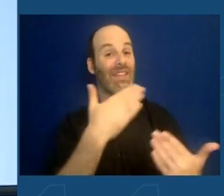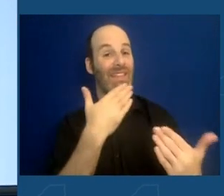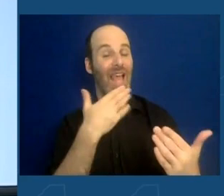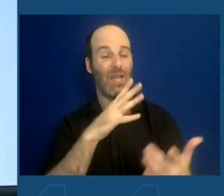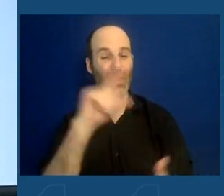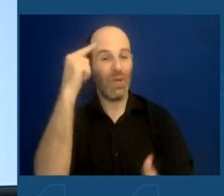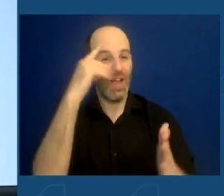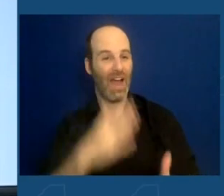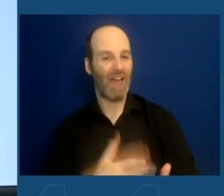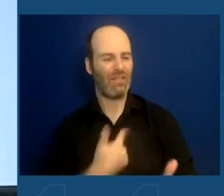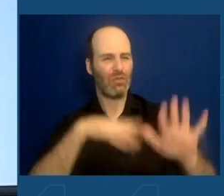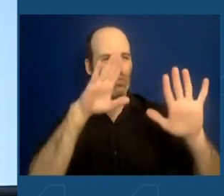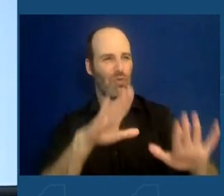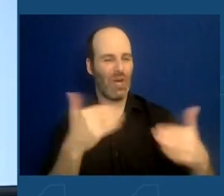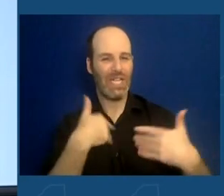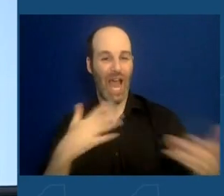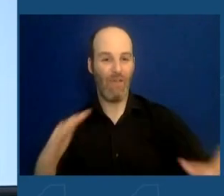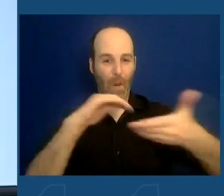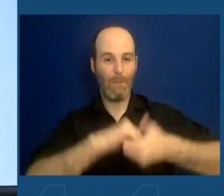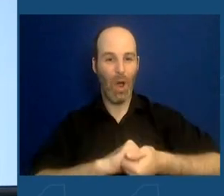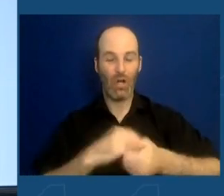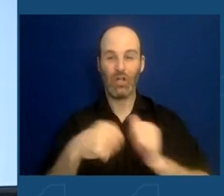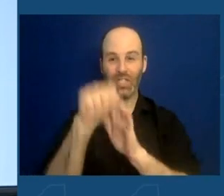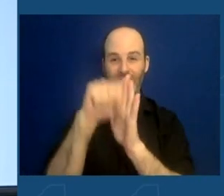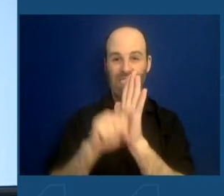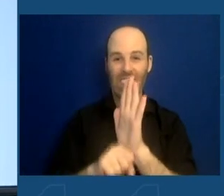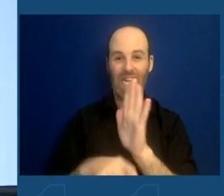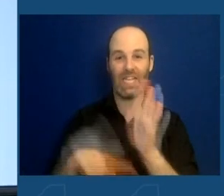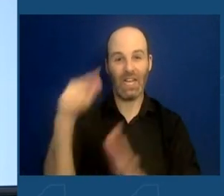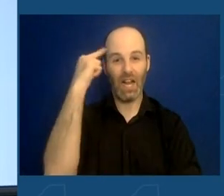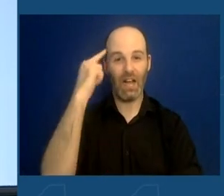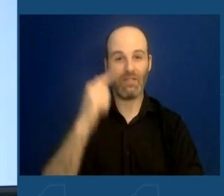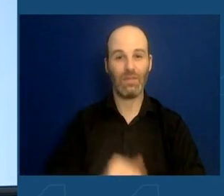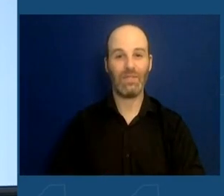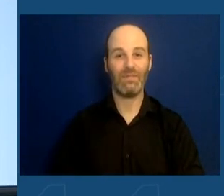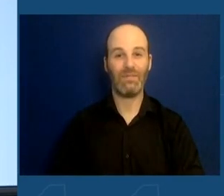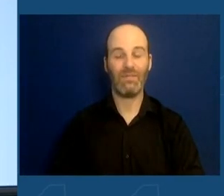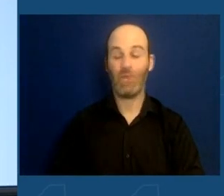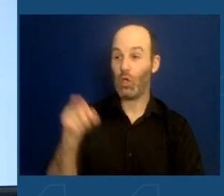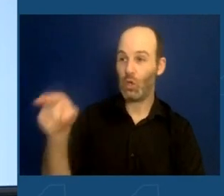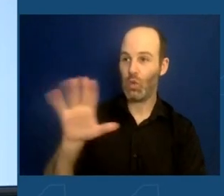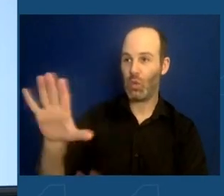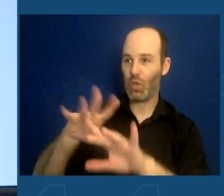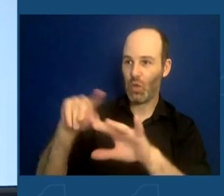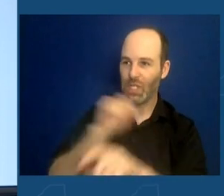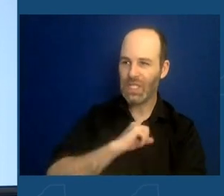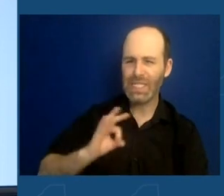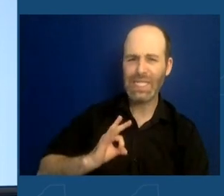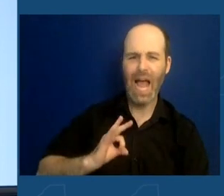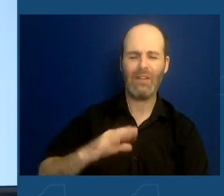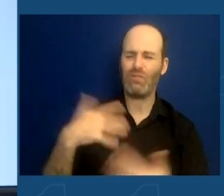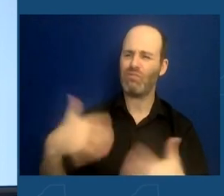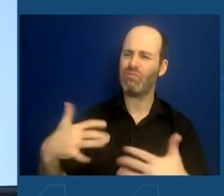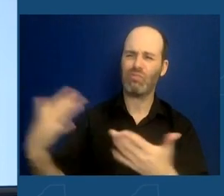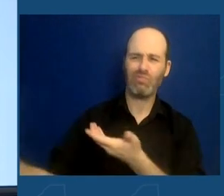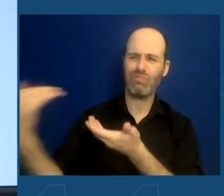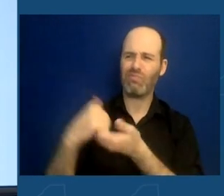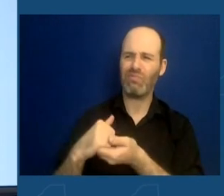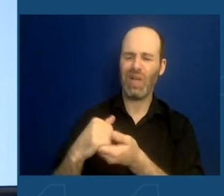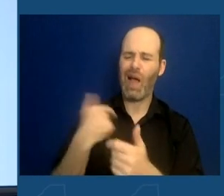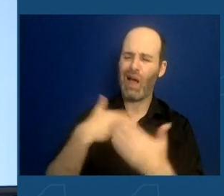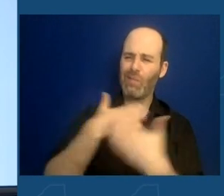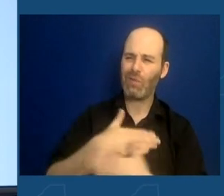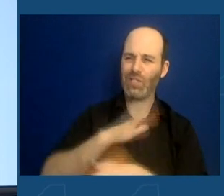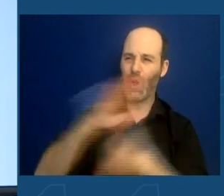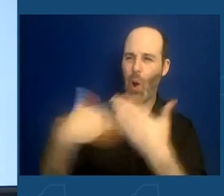great to have a partner in state government and you and your staff, and I really appreciate all the resources that